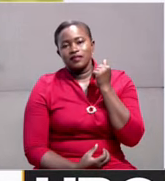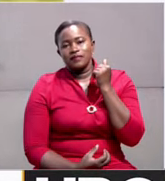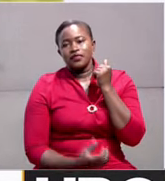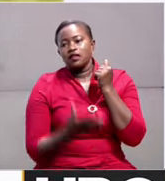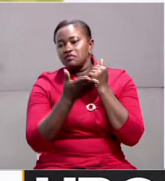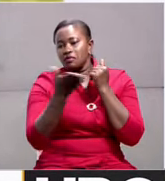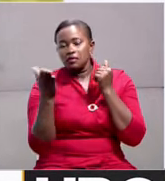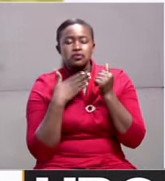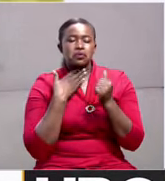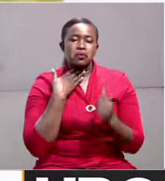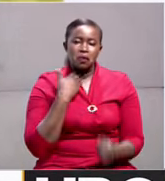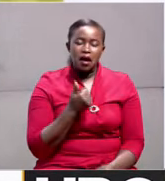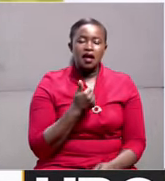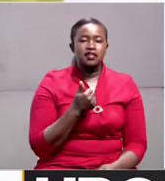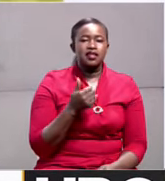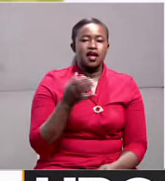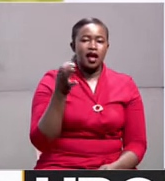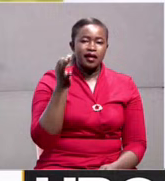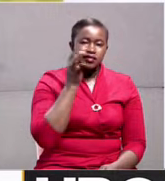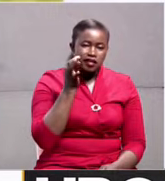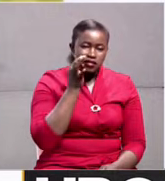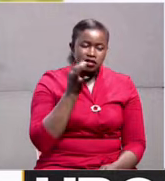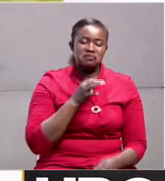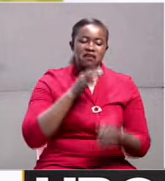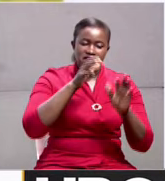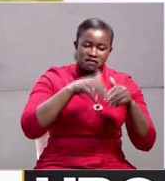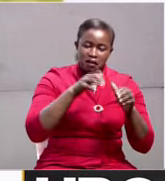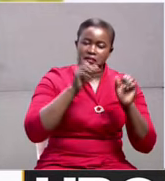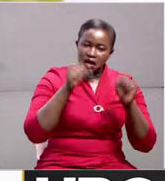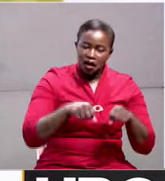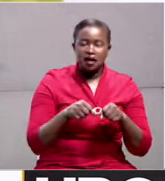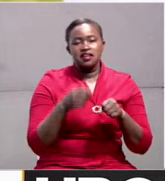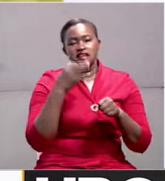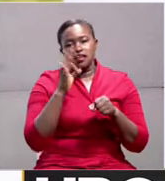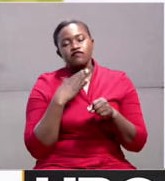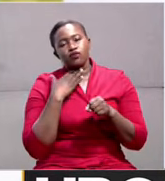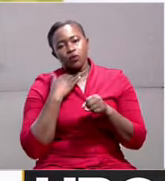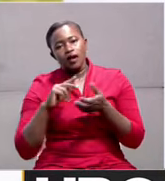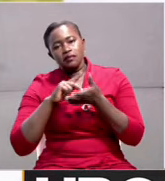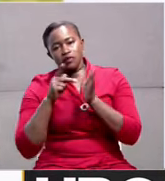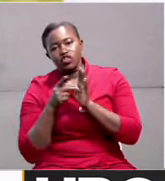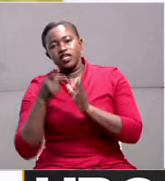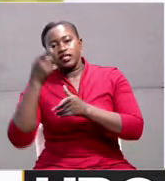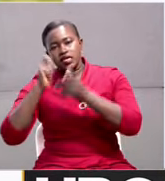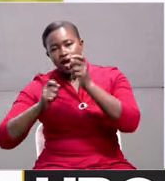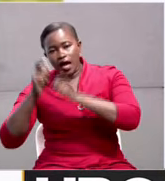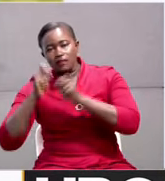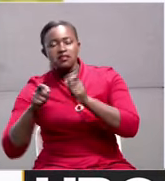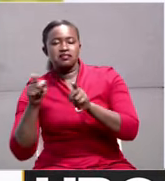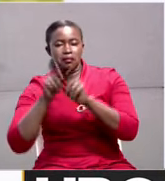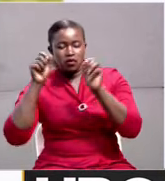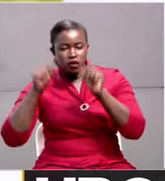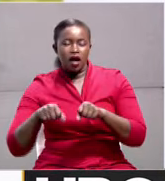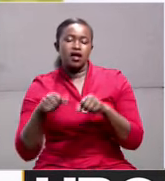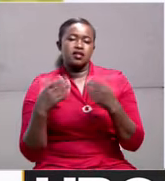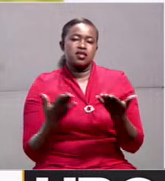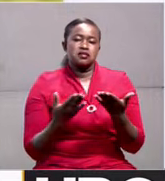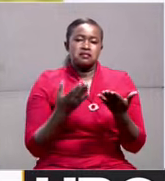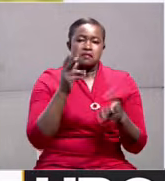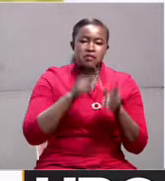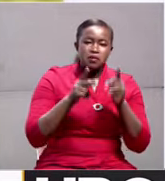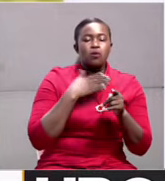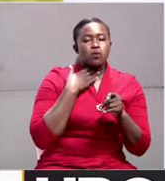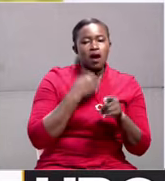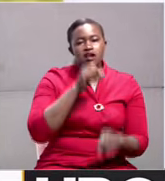Those who want to do coffee, you do it. Those who want to do dairy, they do it. Those who want to